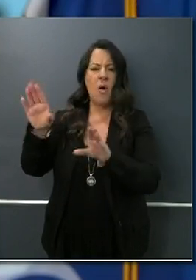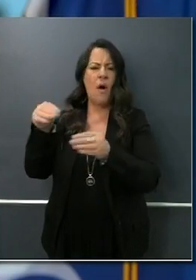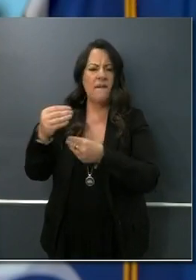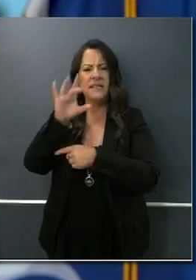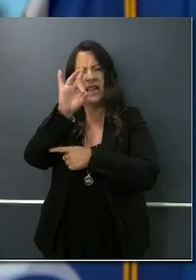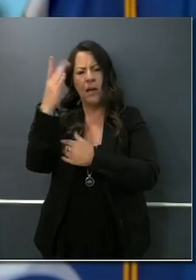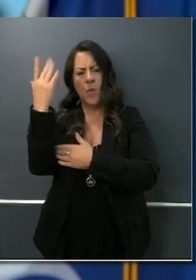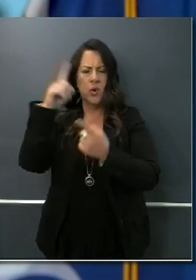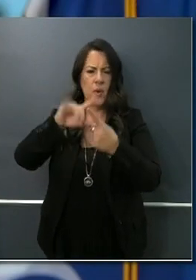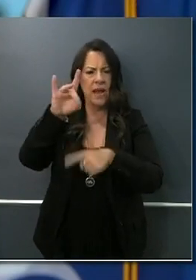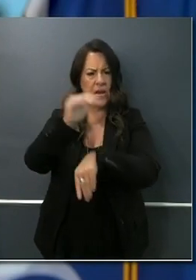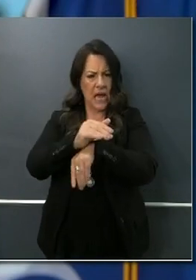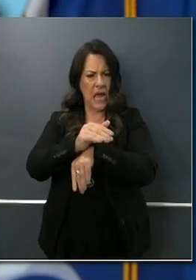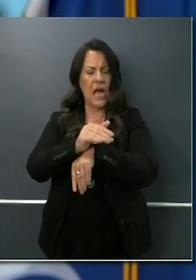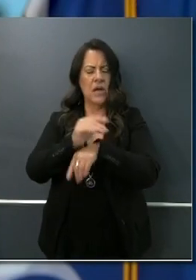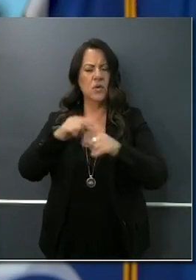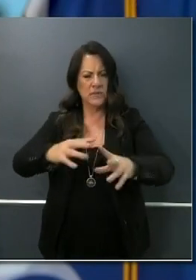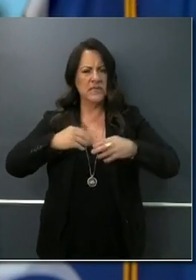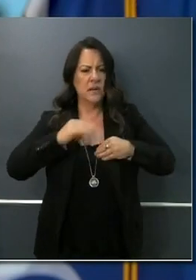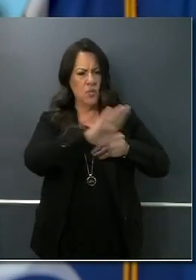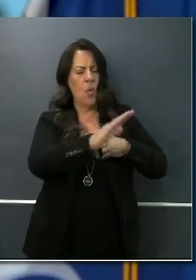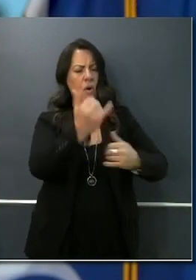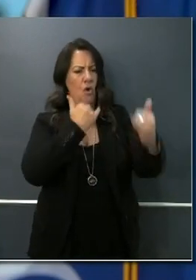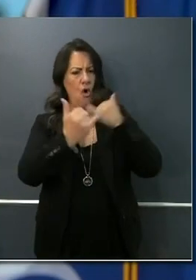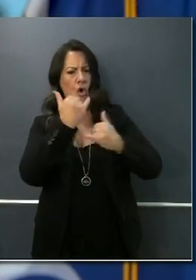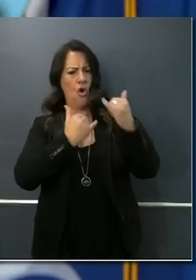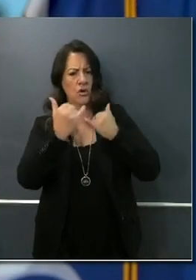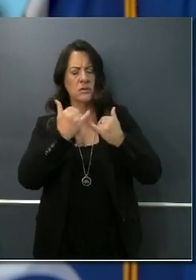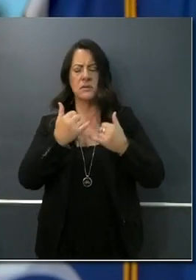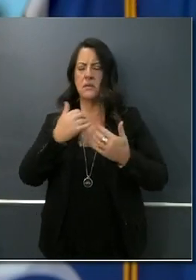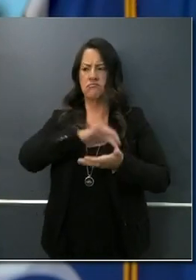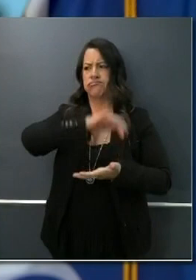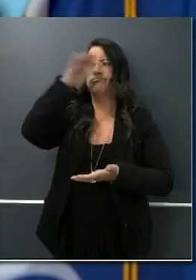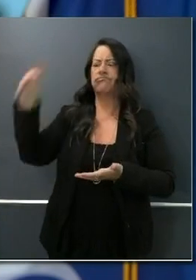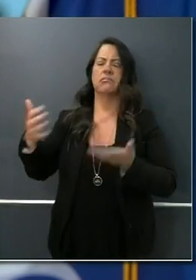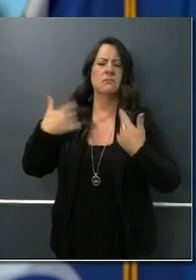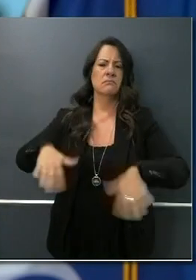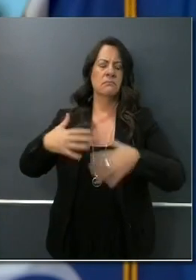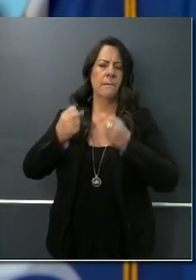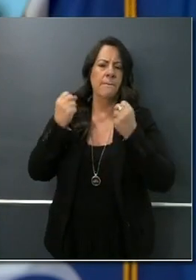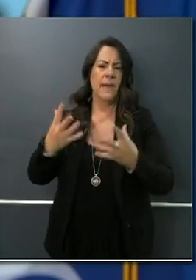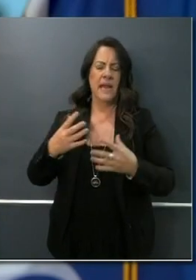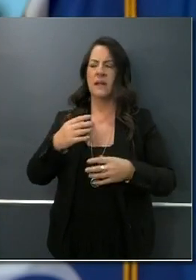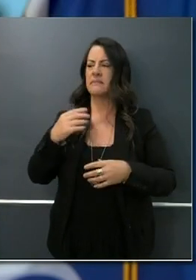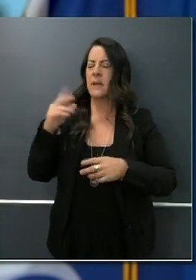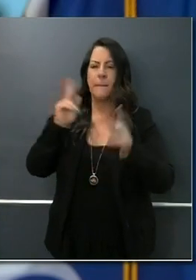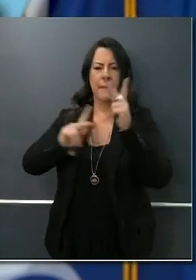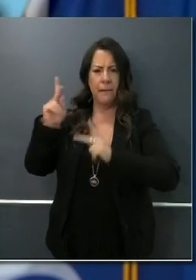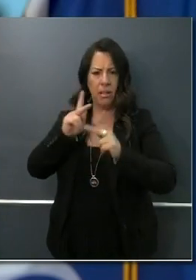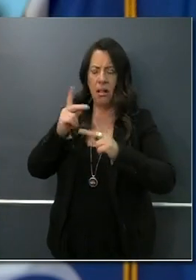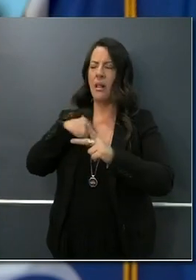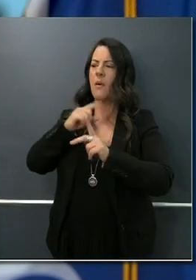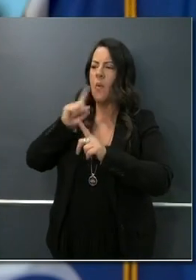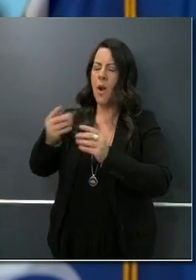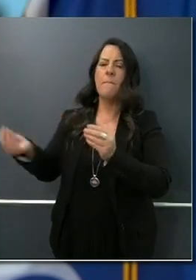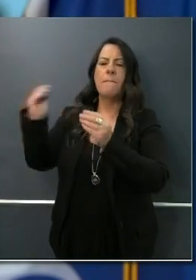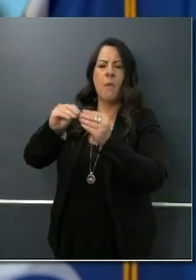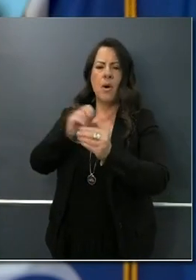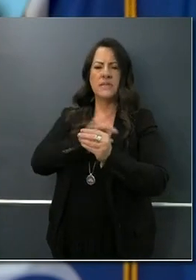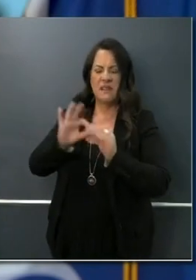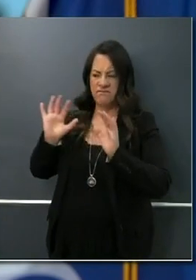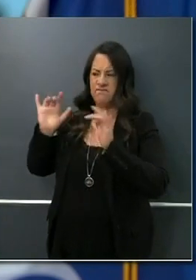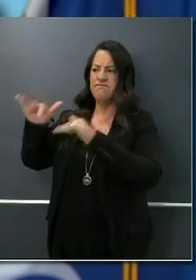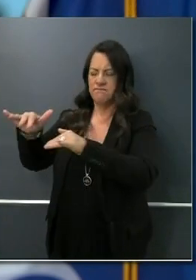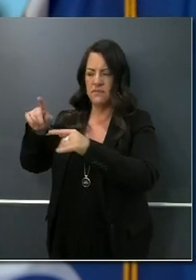hard time because of the call volume, getting a human being to answer, and have expressed frustration. We have acknowledged